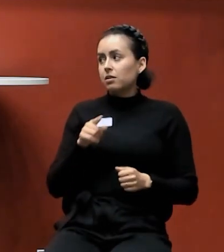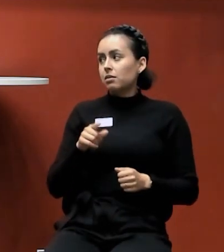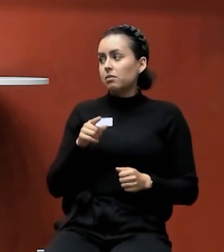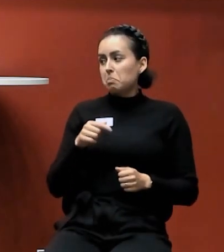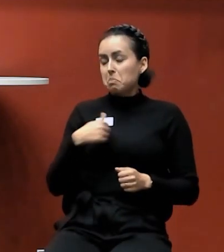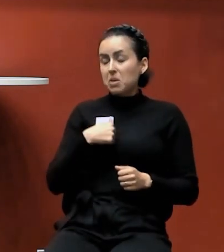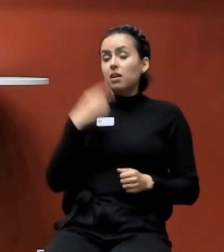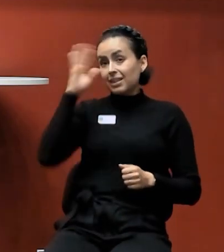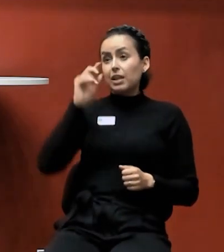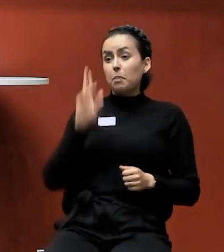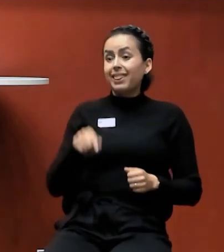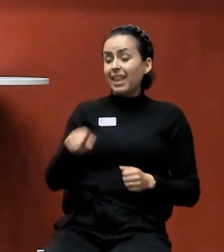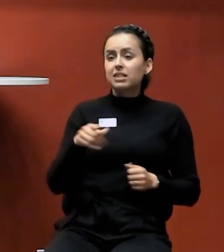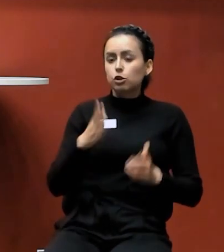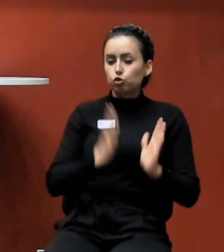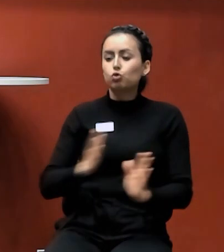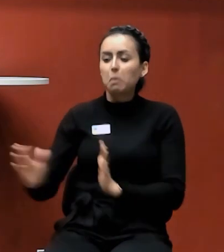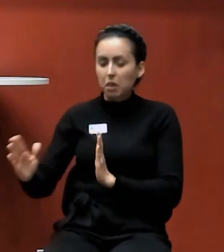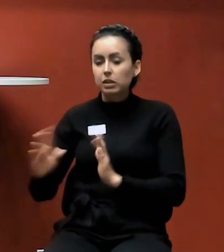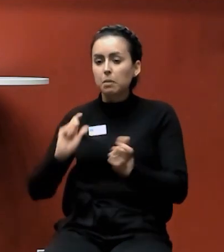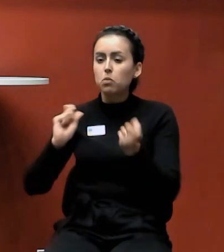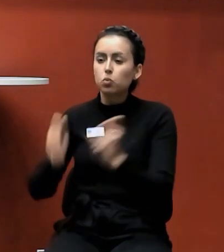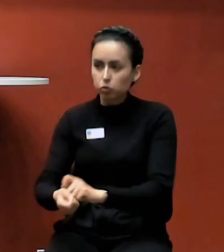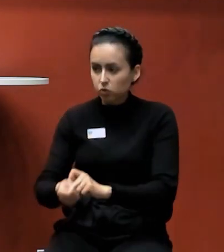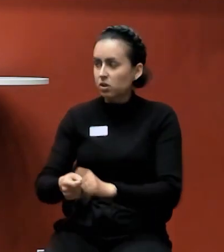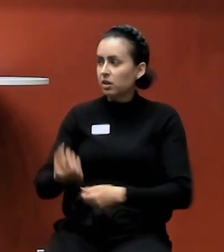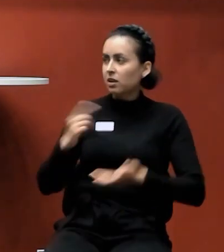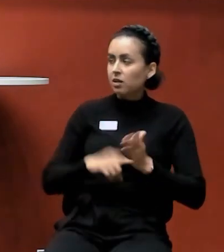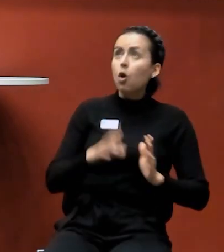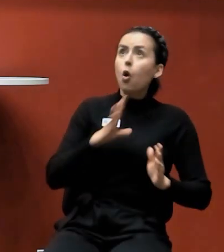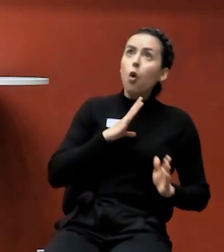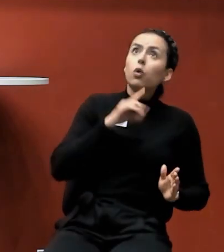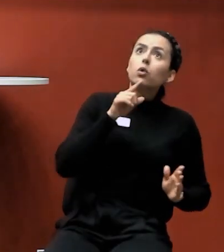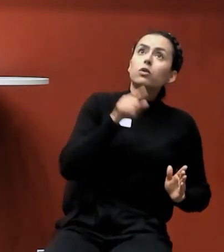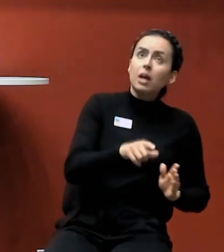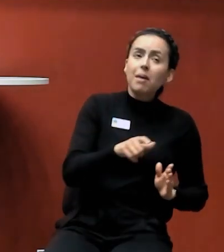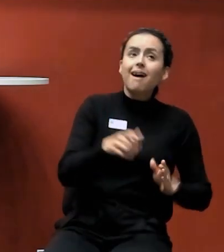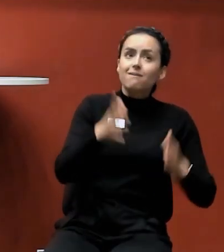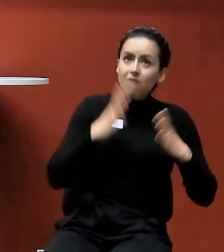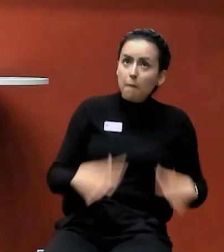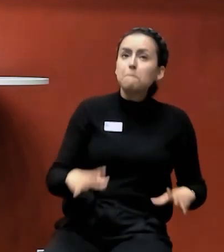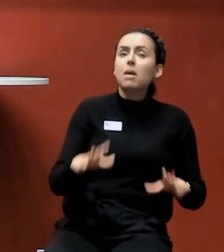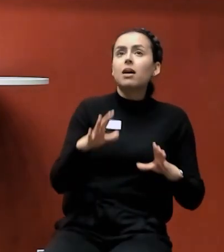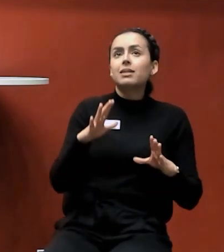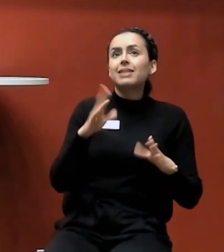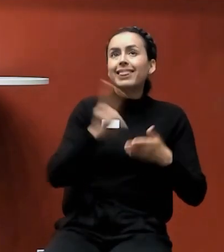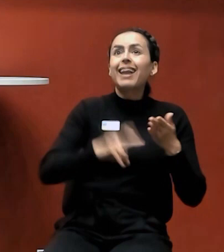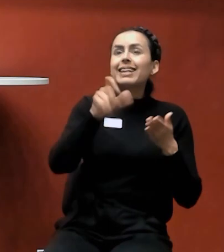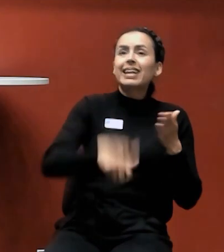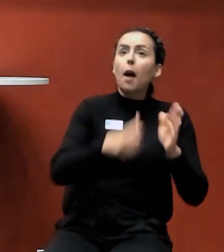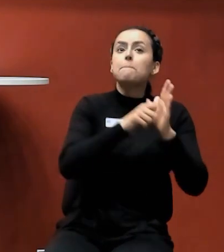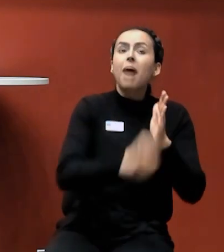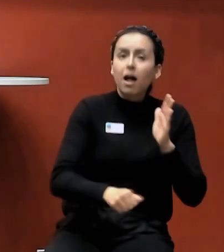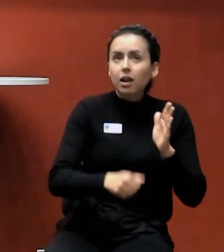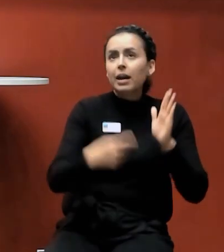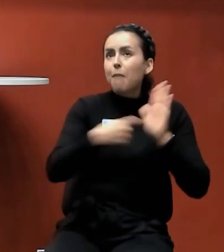I'm curious about. Like, is that the model for an artist and for a disabled artist that we still want to, like, have? And